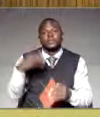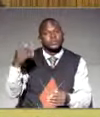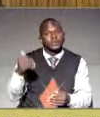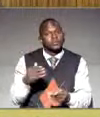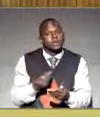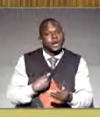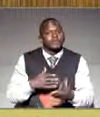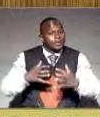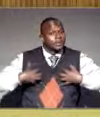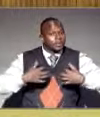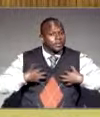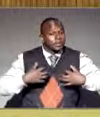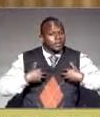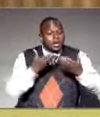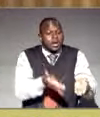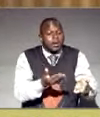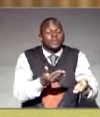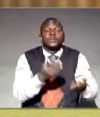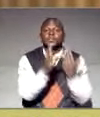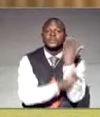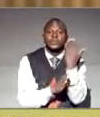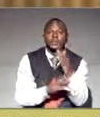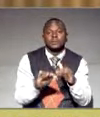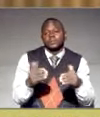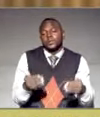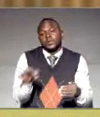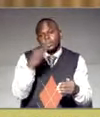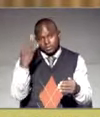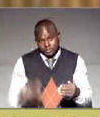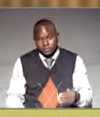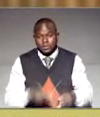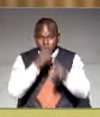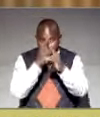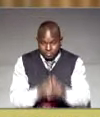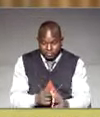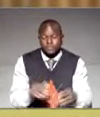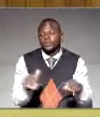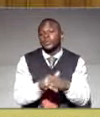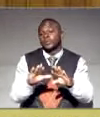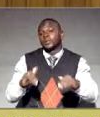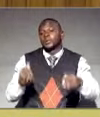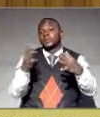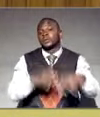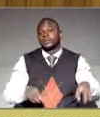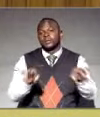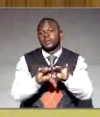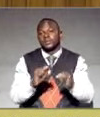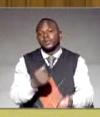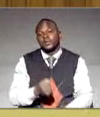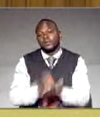animals in this country. So all those things, honorable members, are important for us so that we can